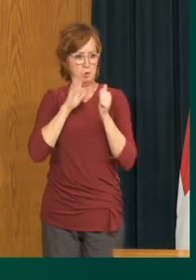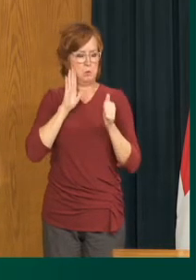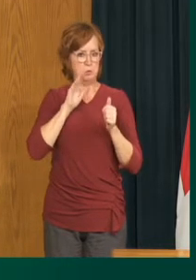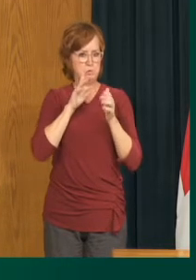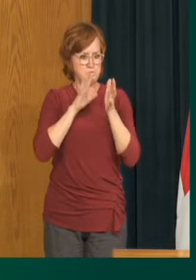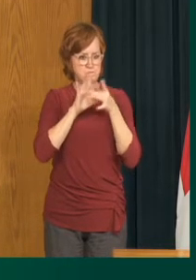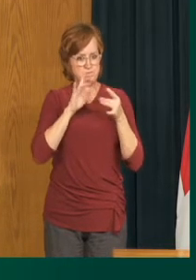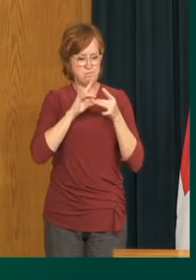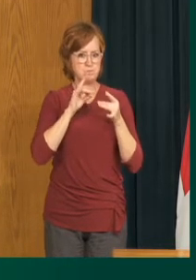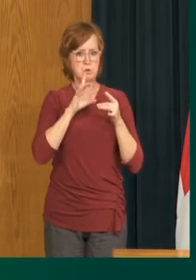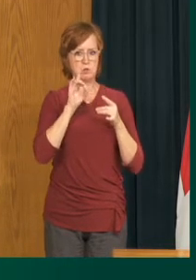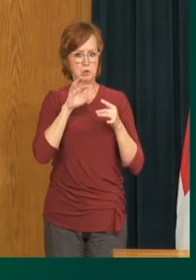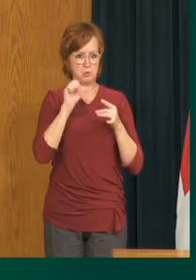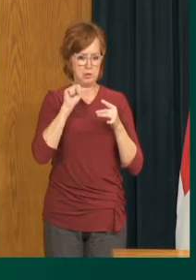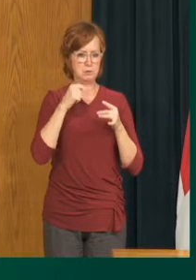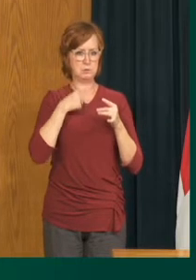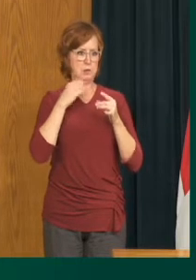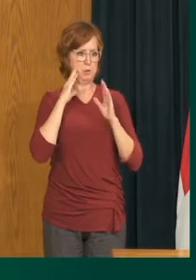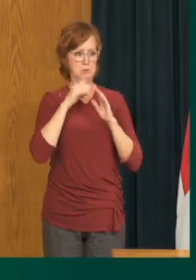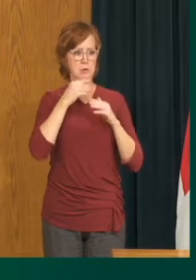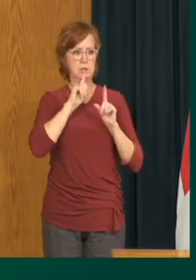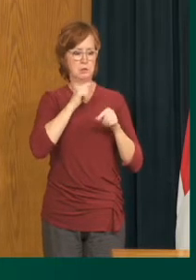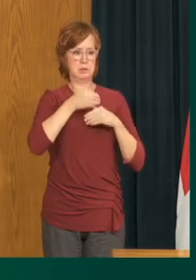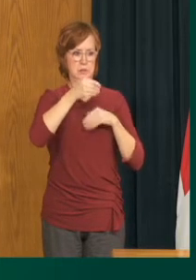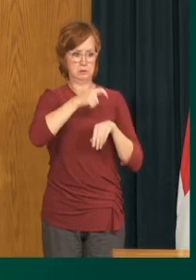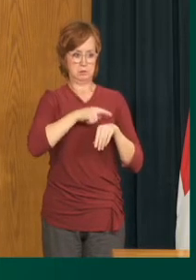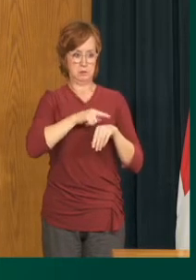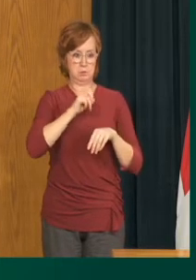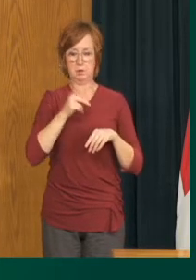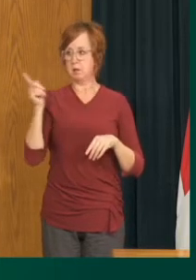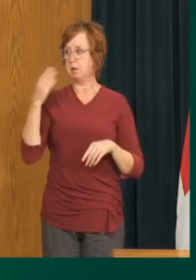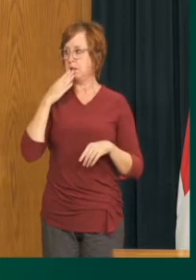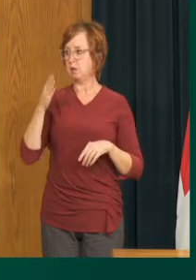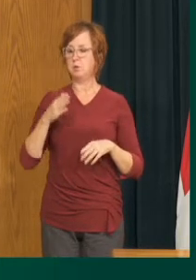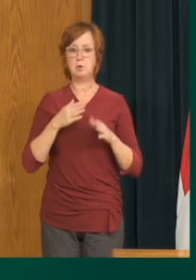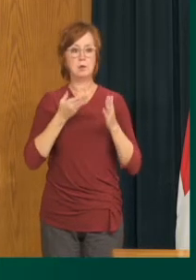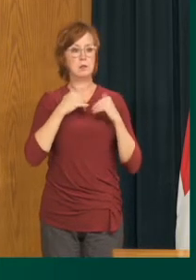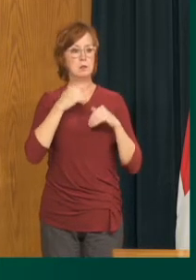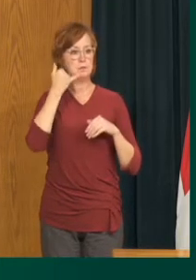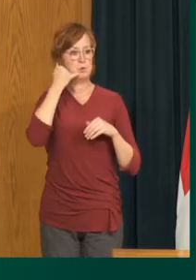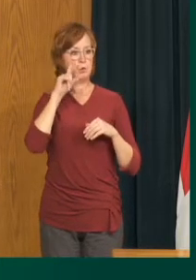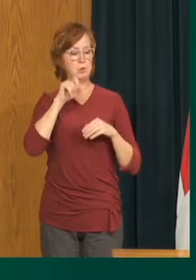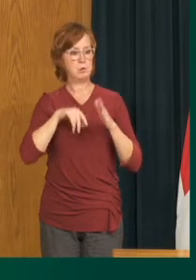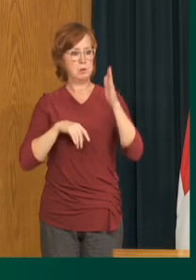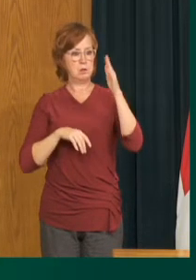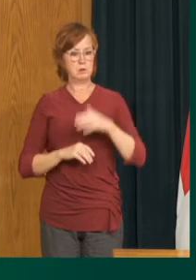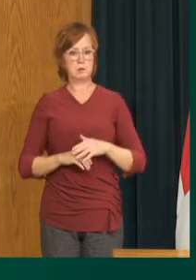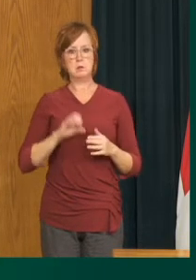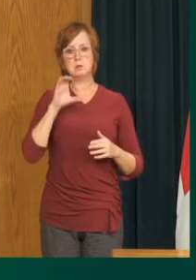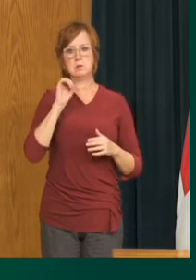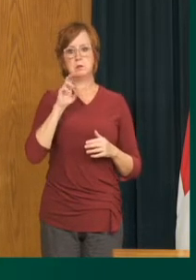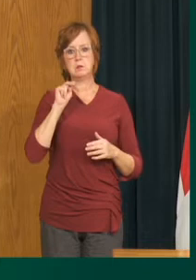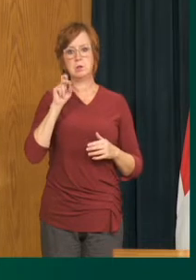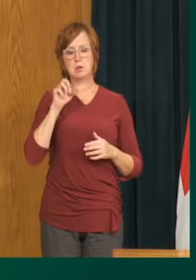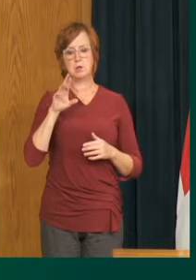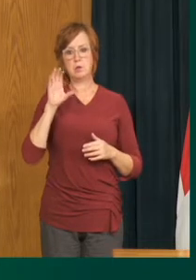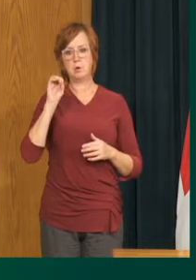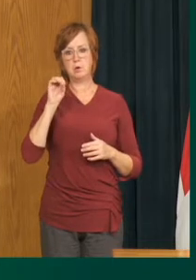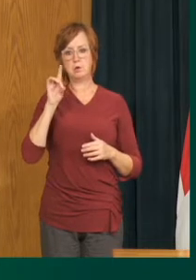Dr. Shahab on that. Thanks, Scott. We'll take our next question from the phone line. We have Connor O'Donovan with